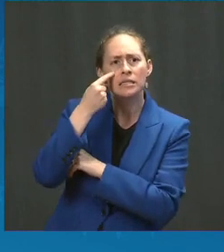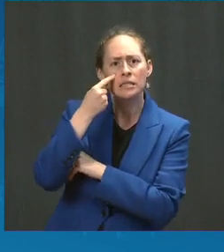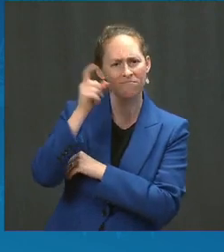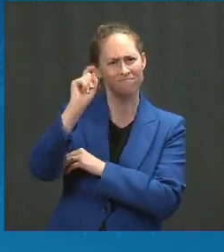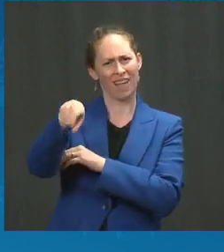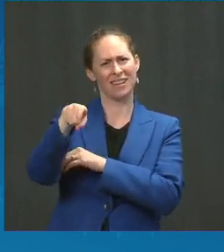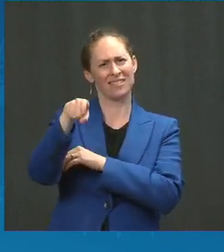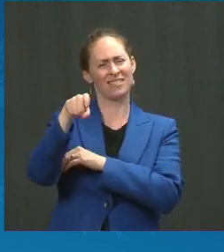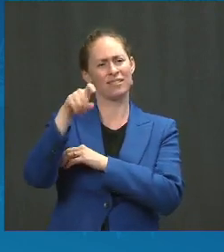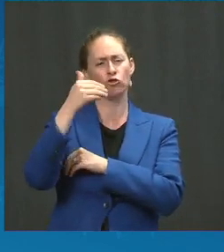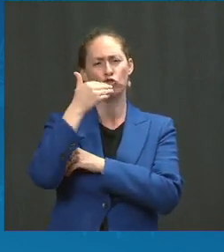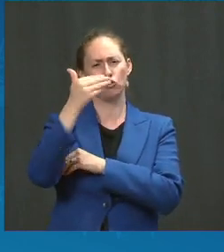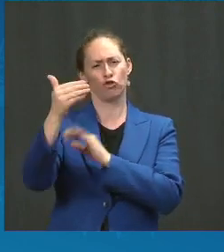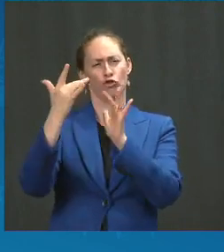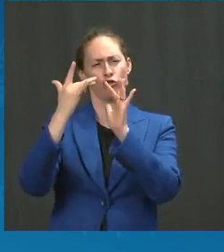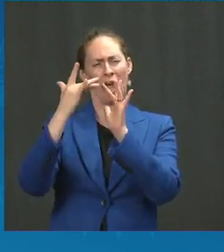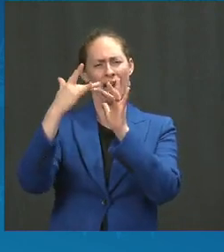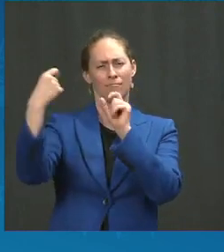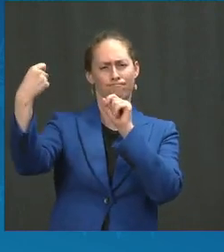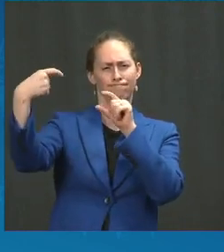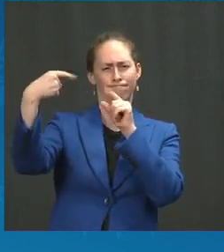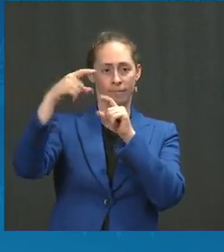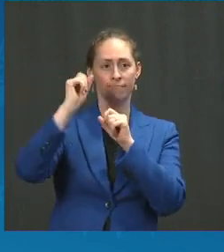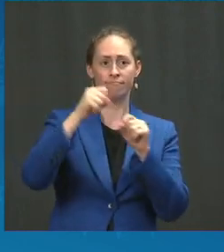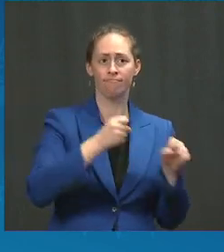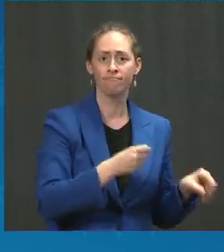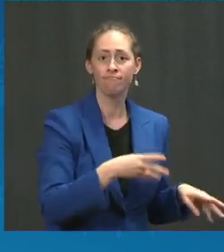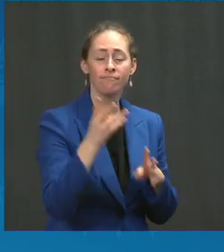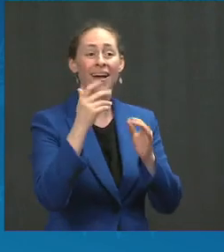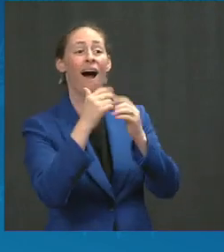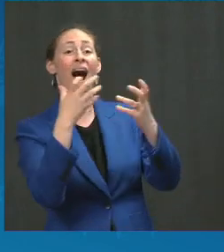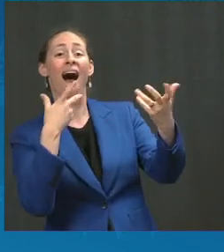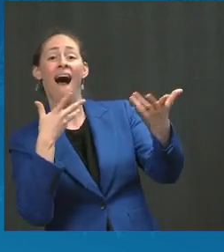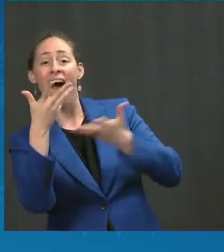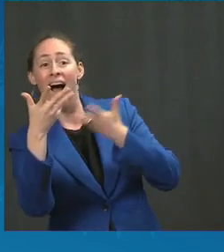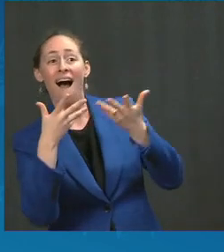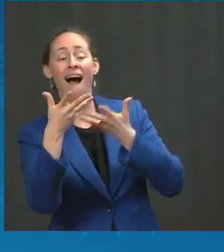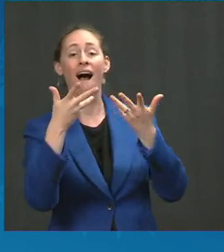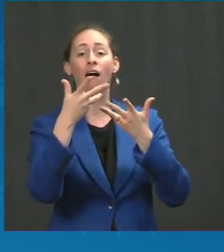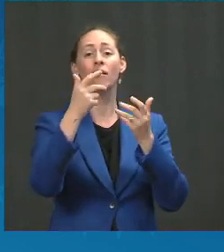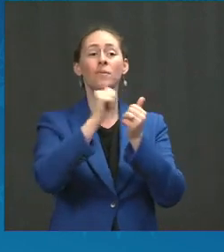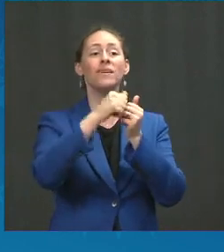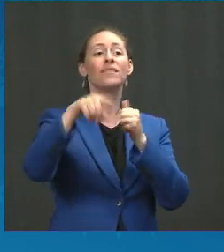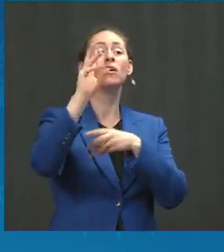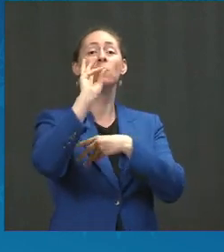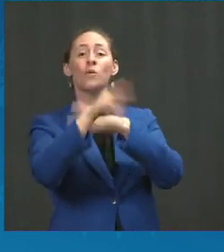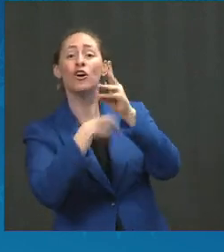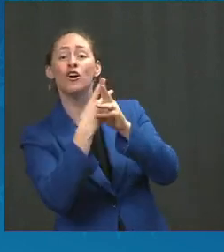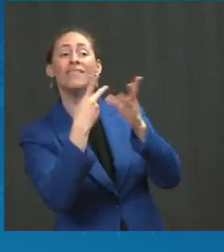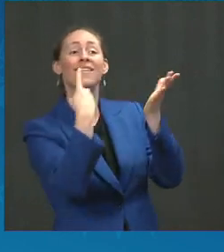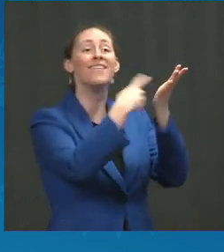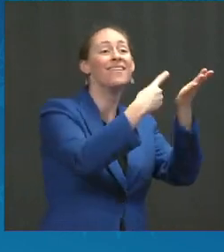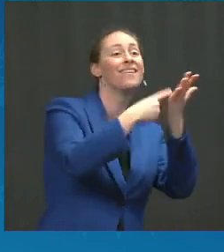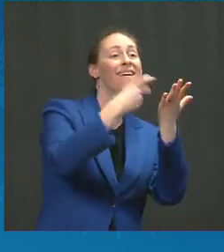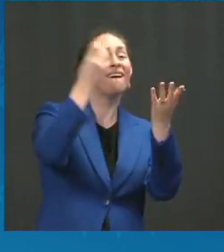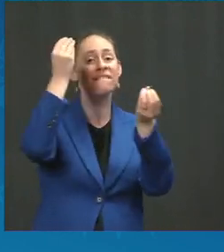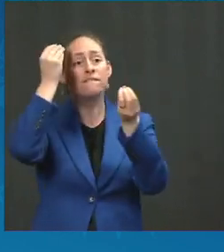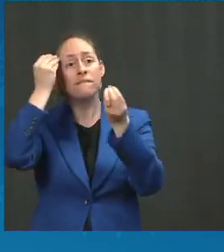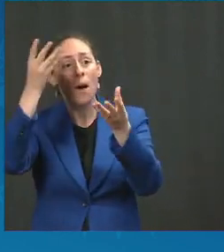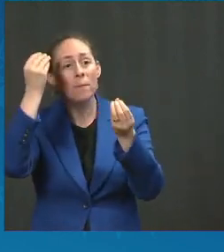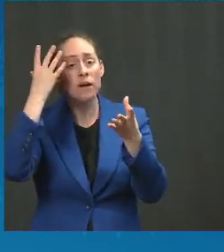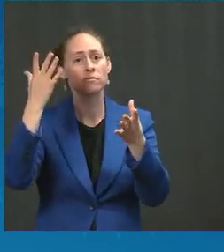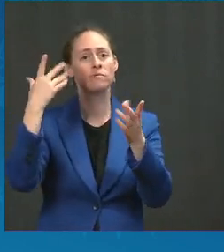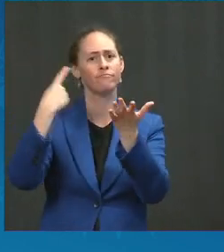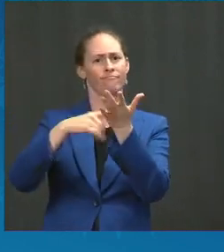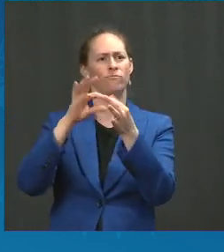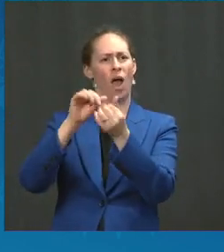potential customers from around the world, and then she needs to send them her spreadsheet. She needs to send them information about what she's doing.